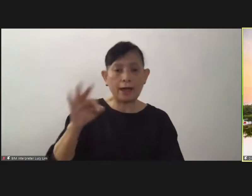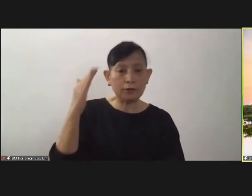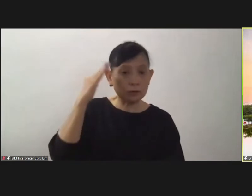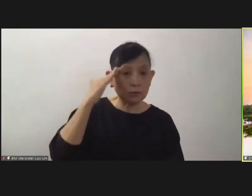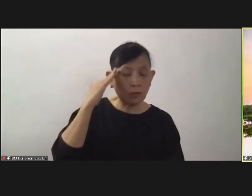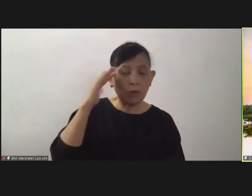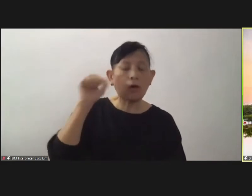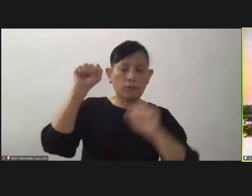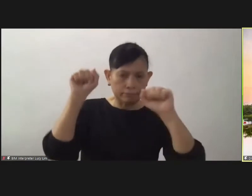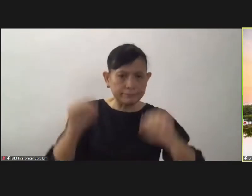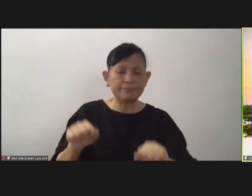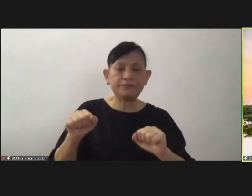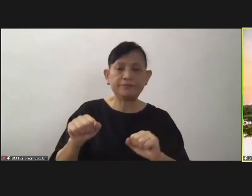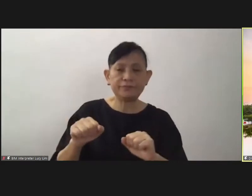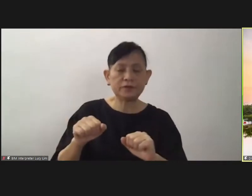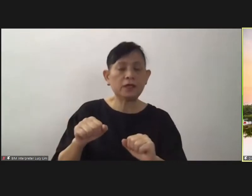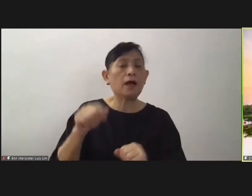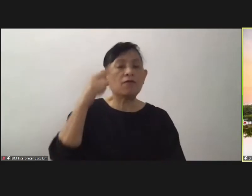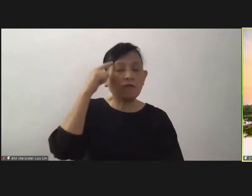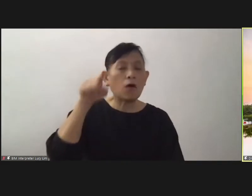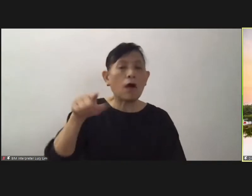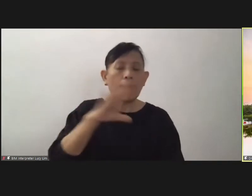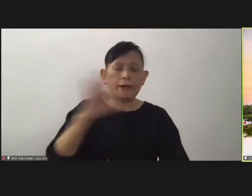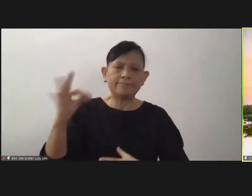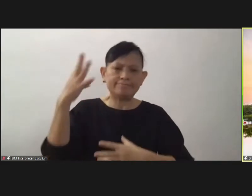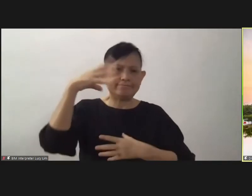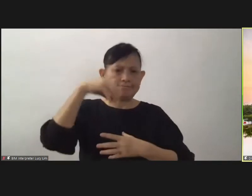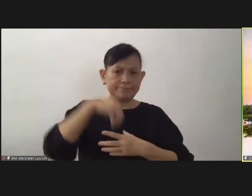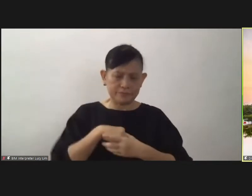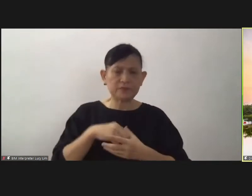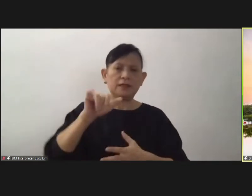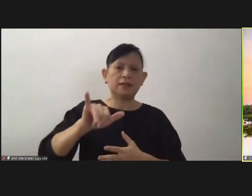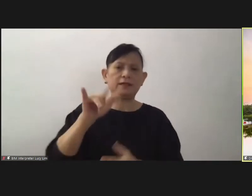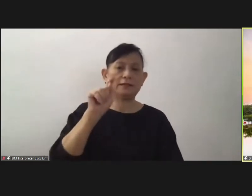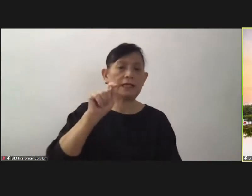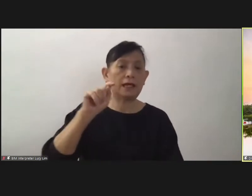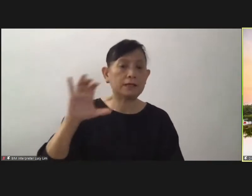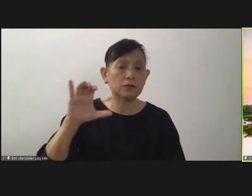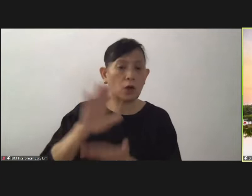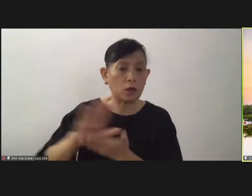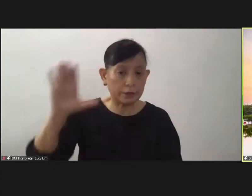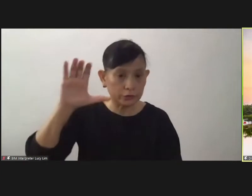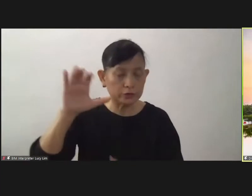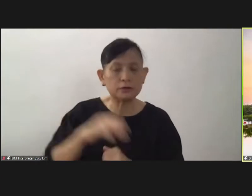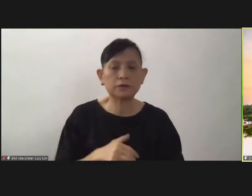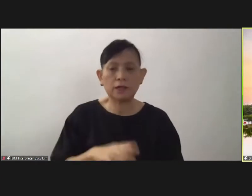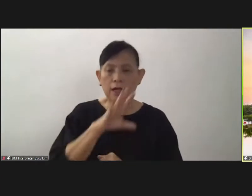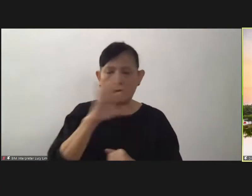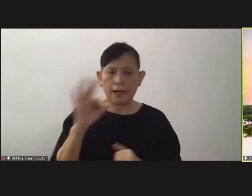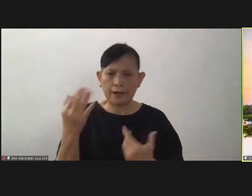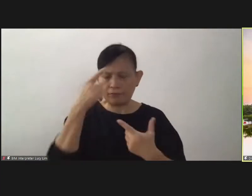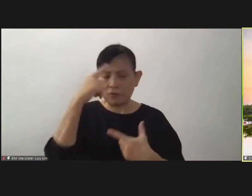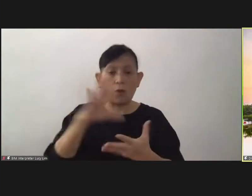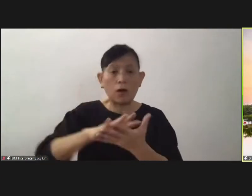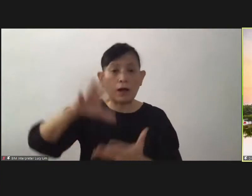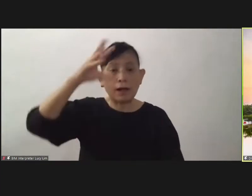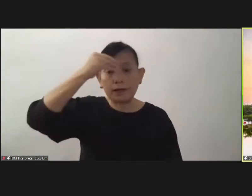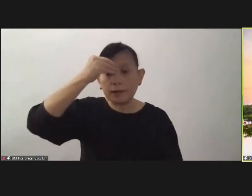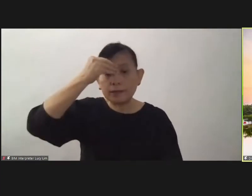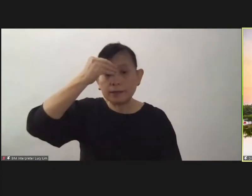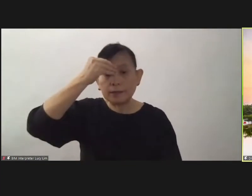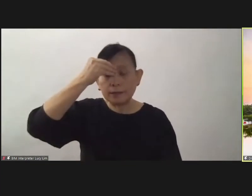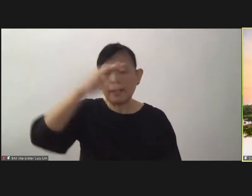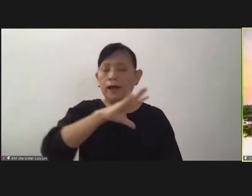is also tapped and nourished in Taylor's sphere, a holistic learning ecosystem which strives